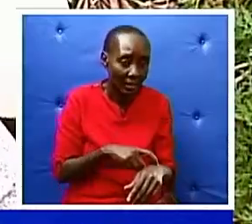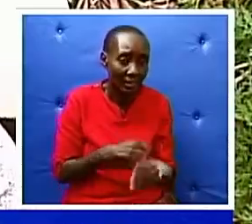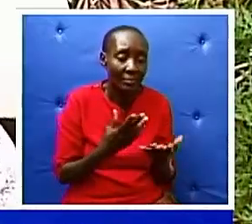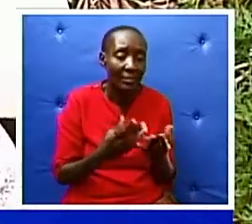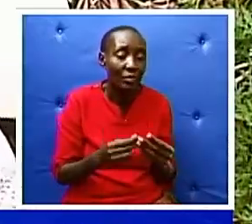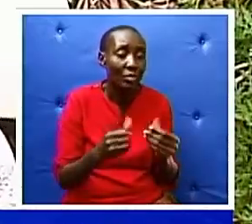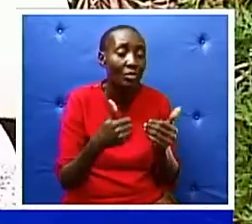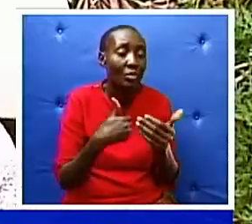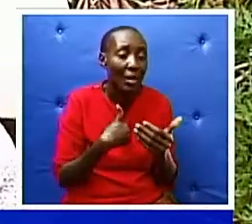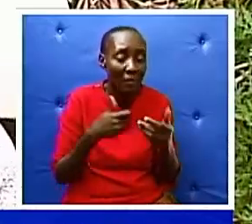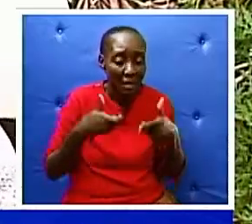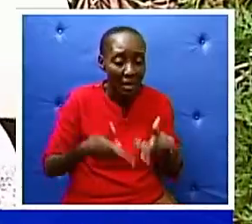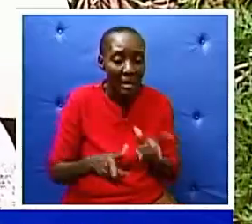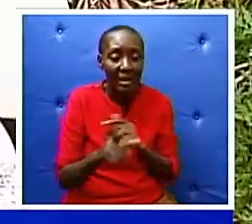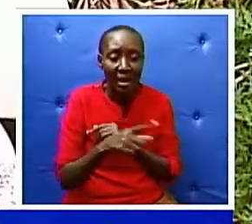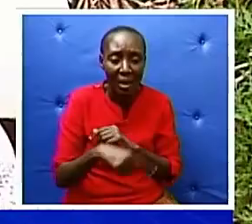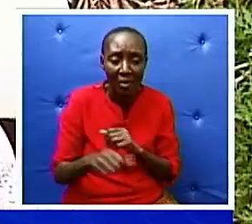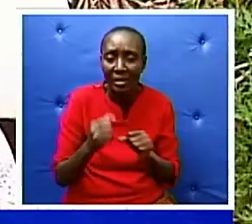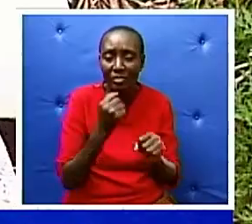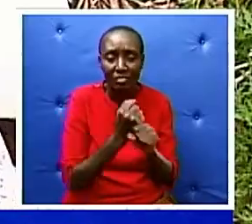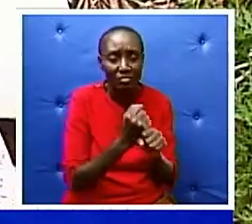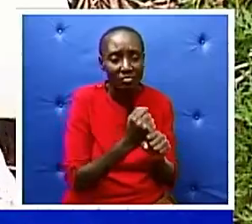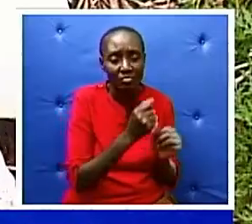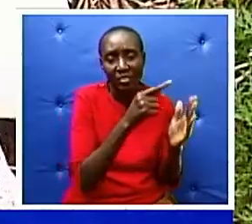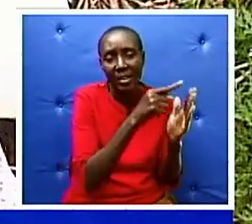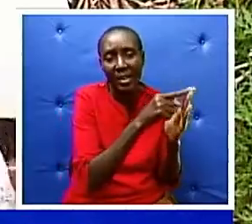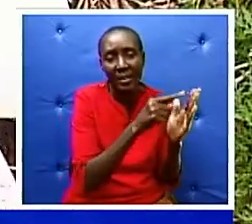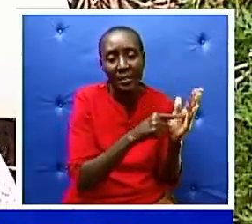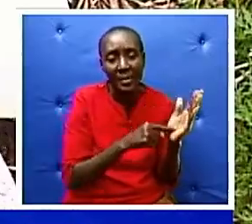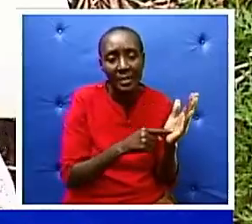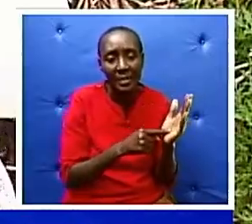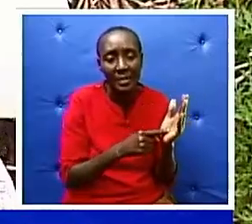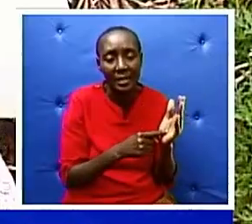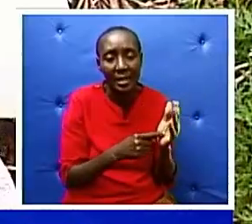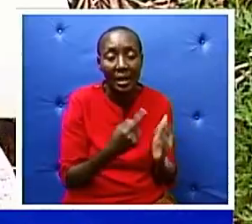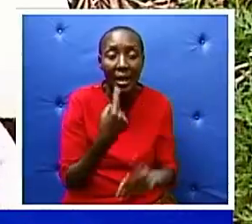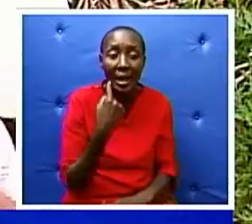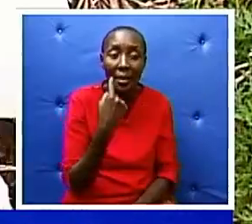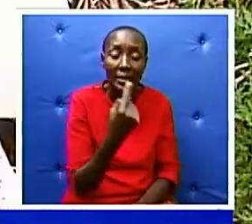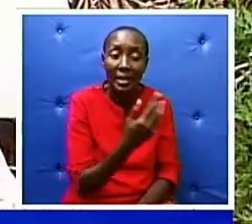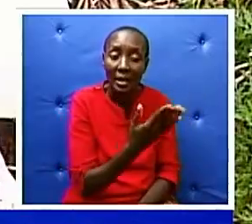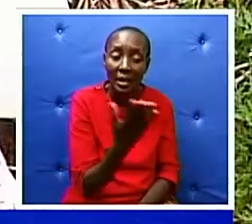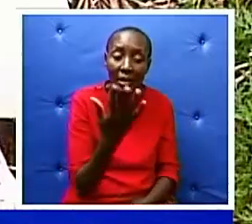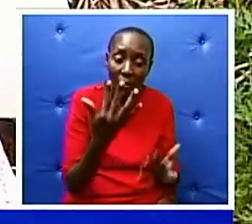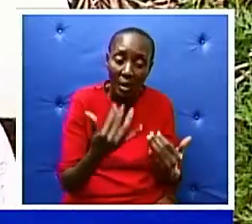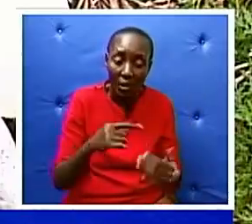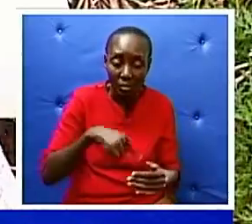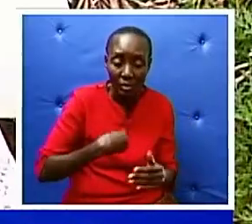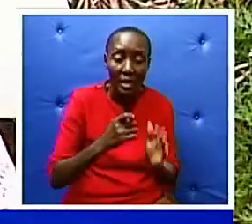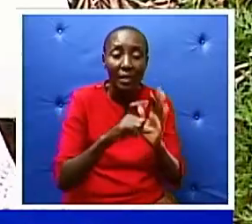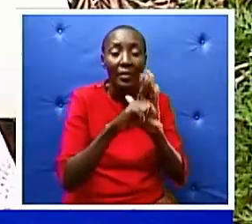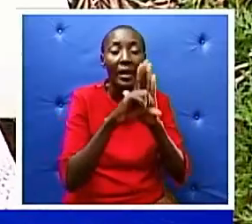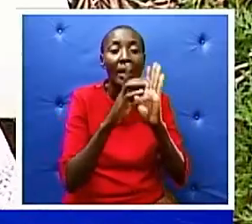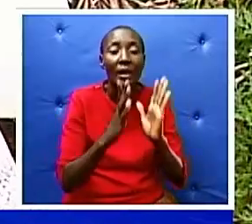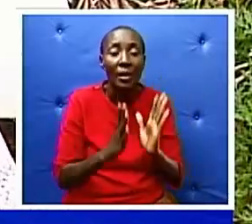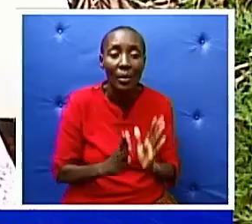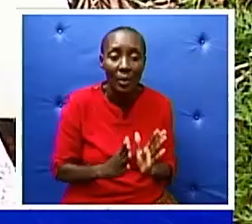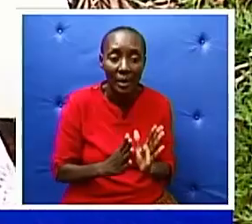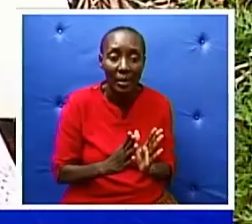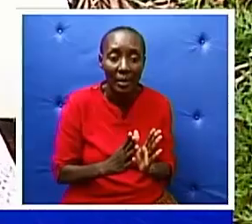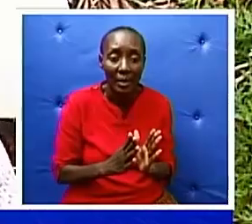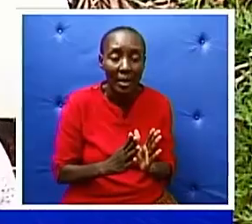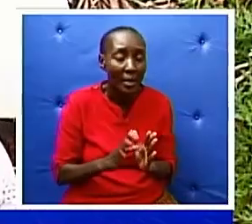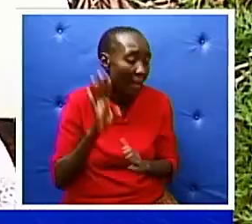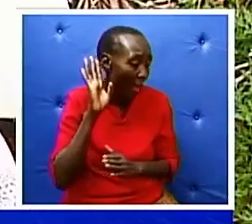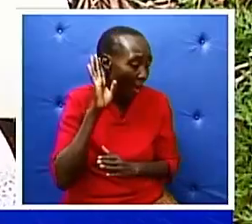that you should let us do this, you should let us do this. Look, I am telling you right now, I am a lawyer. I observe the